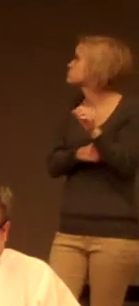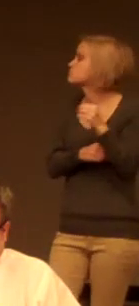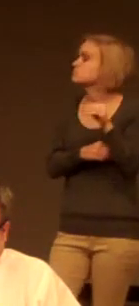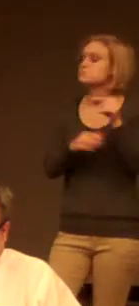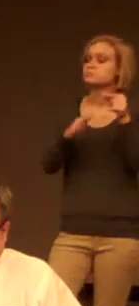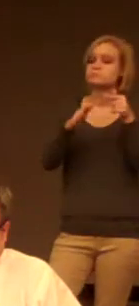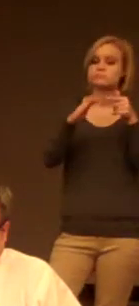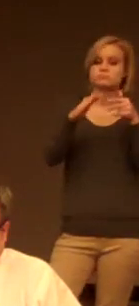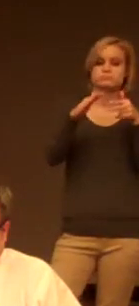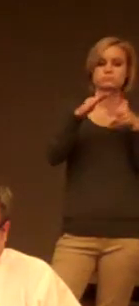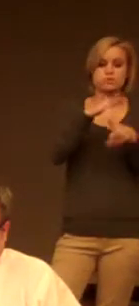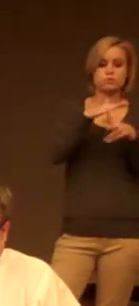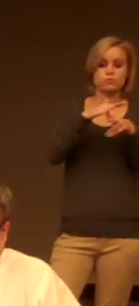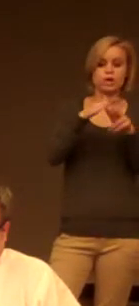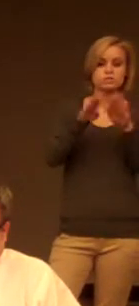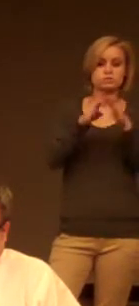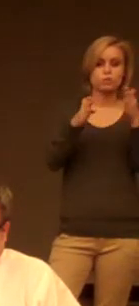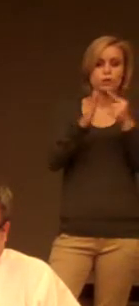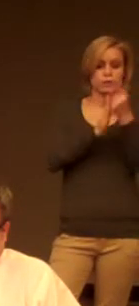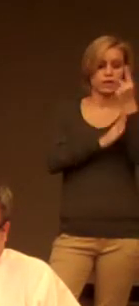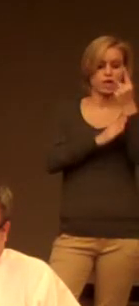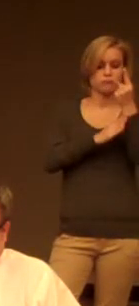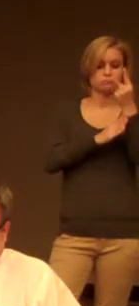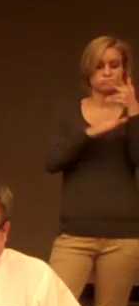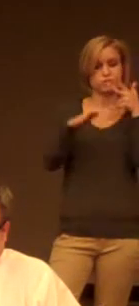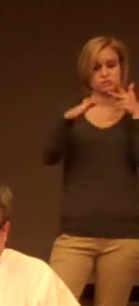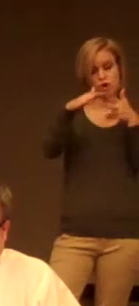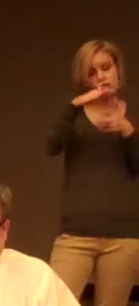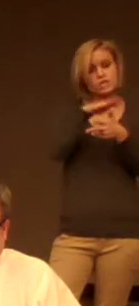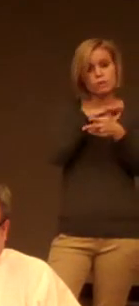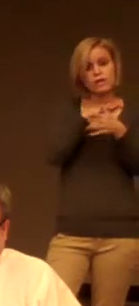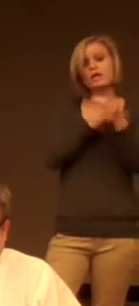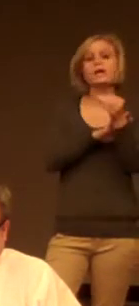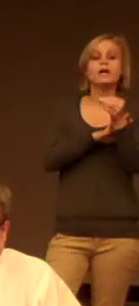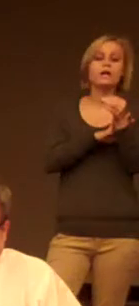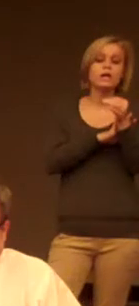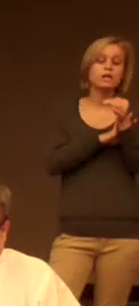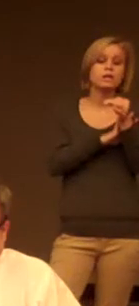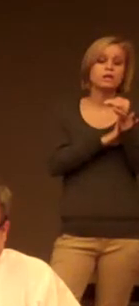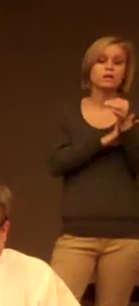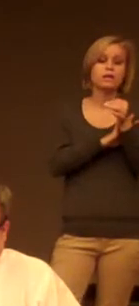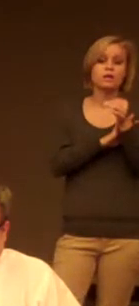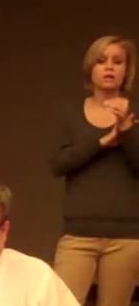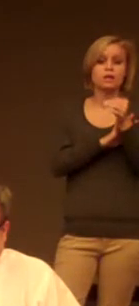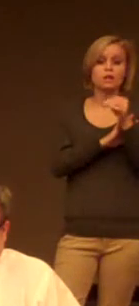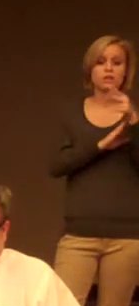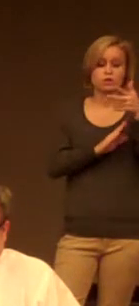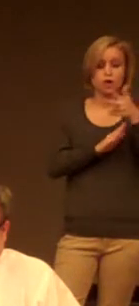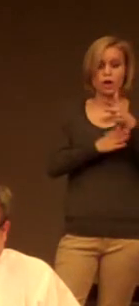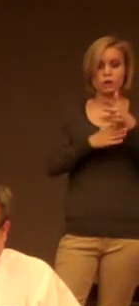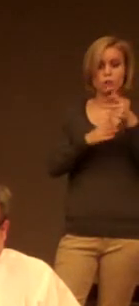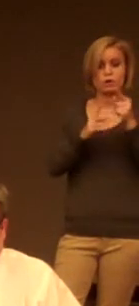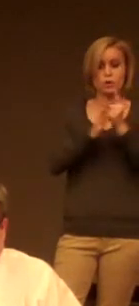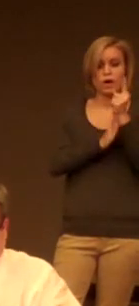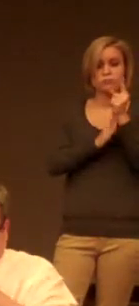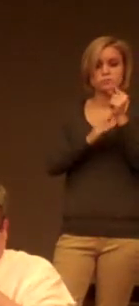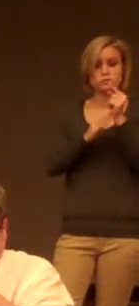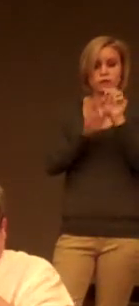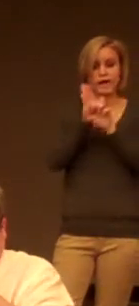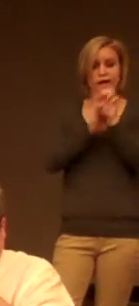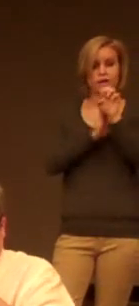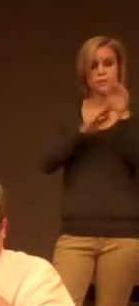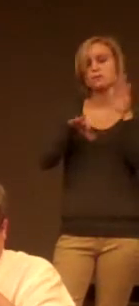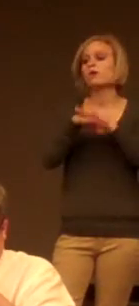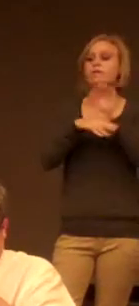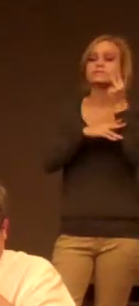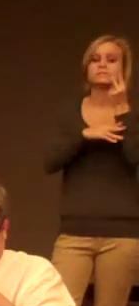garage door went up, his car could come in, and then the car would go up to the elevator on the 2nd floor.